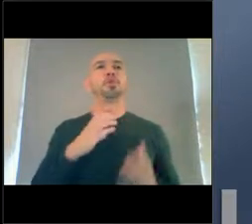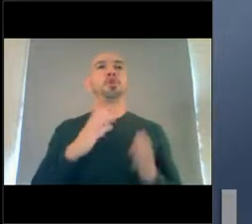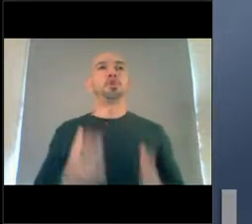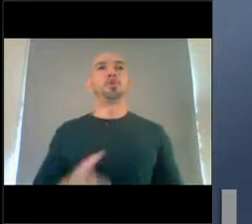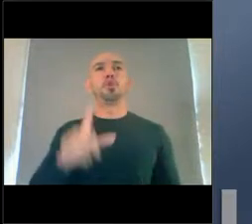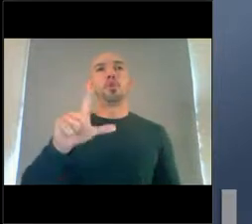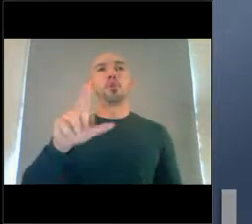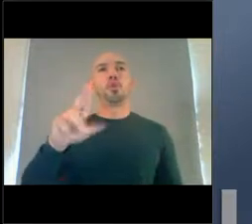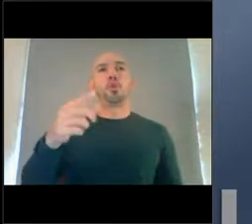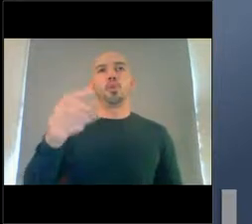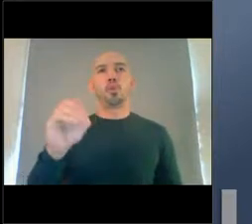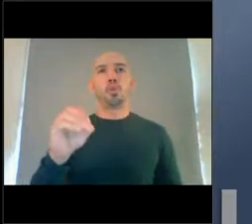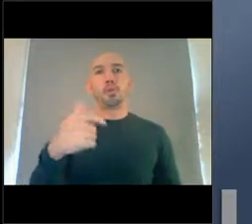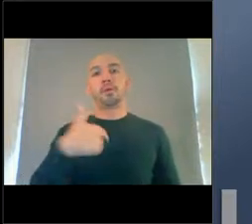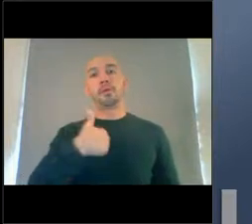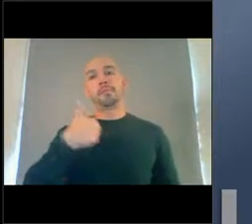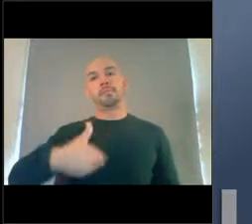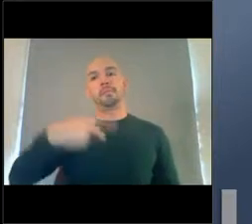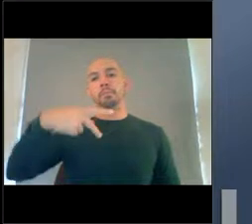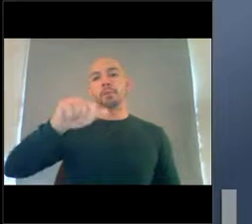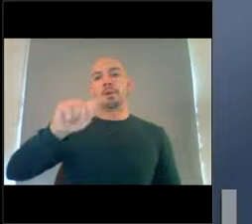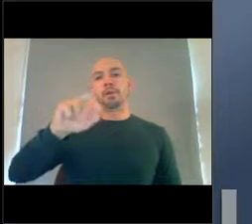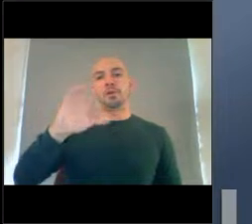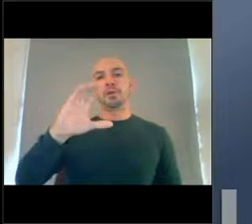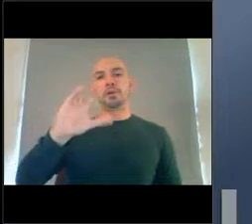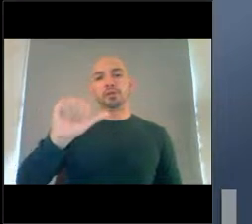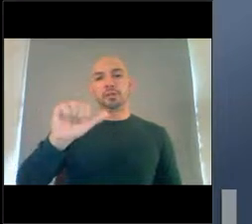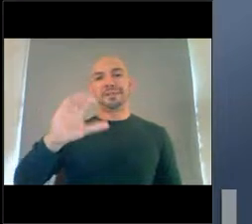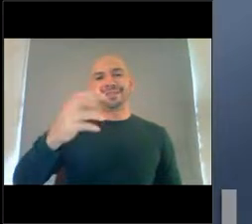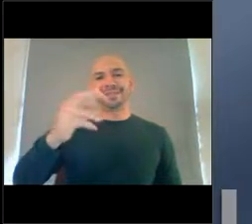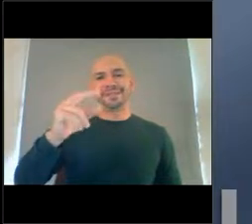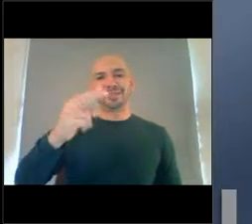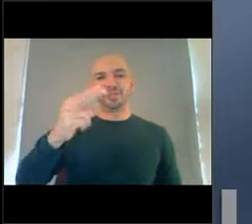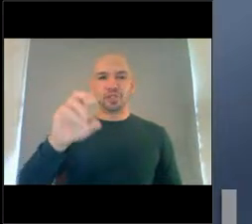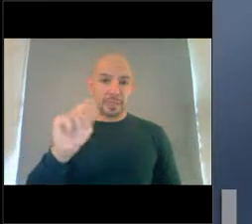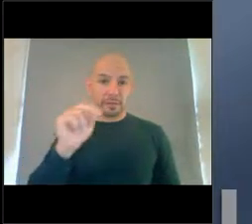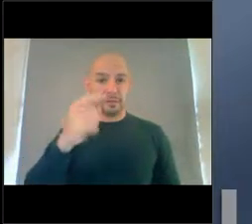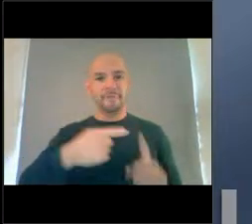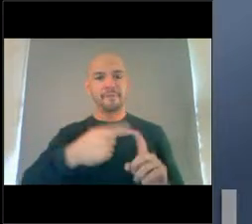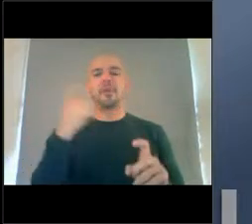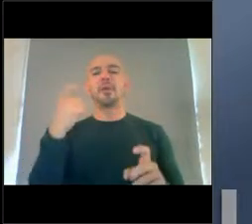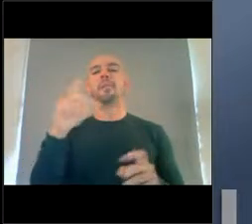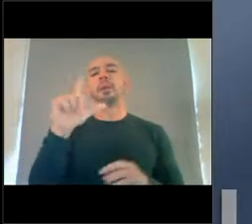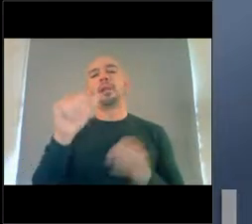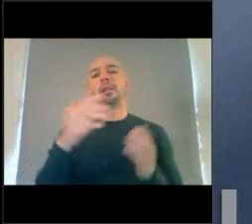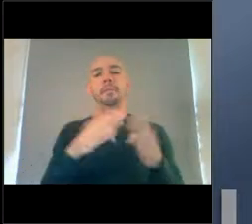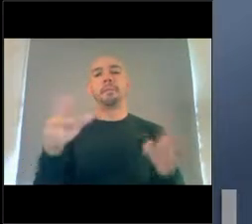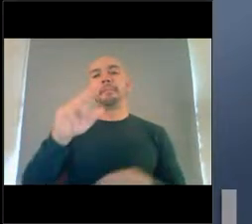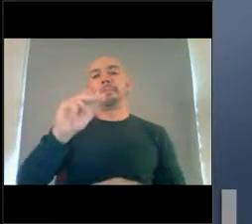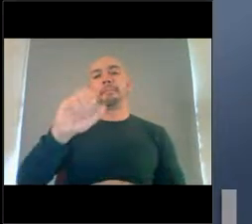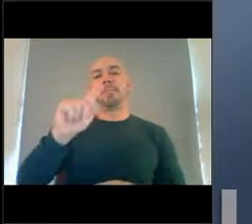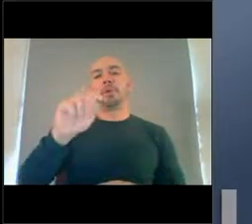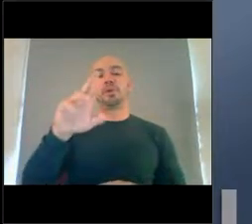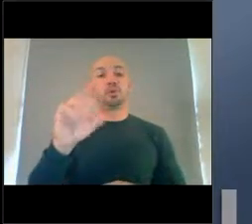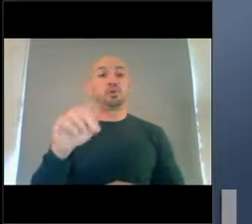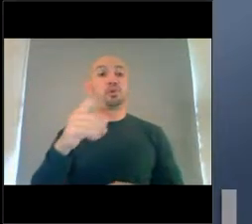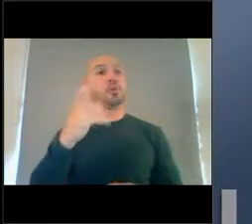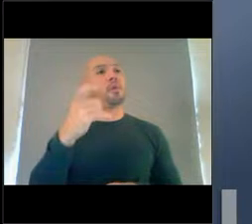patricia chen with la metro and um our comments today are registered under item number